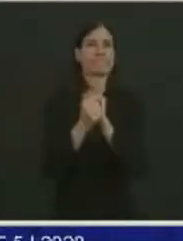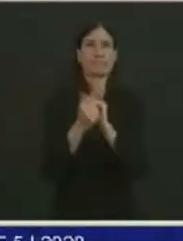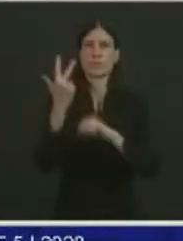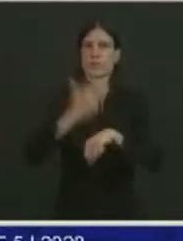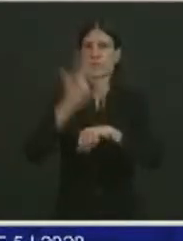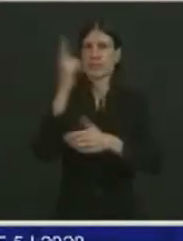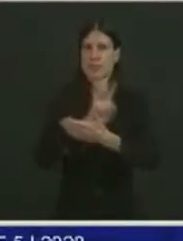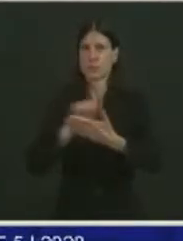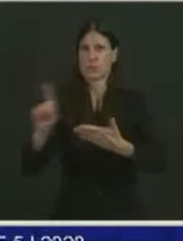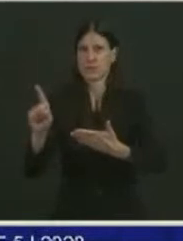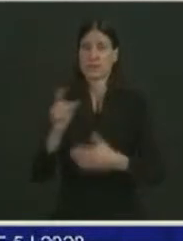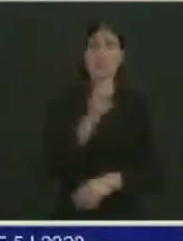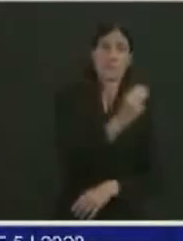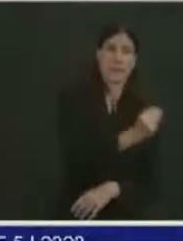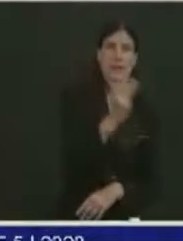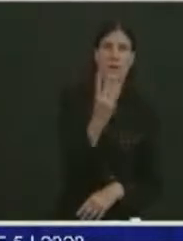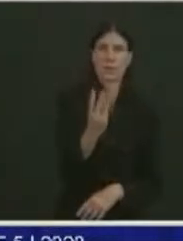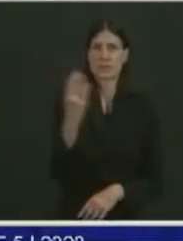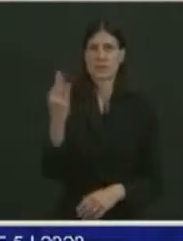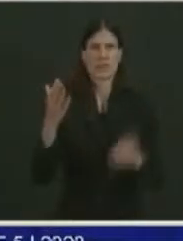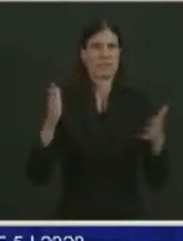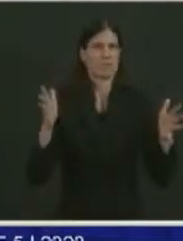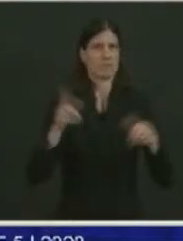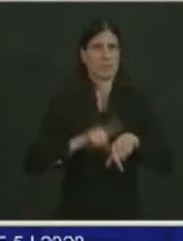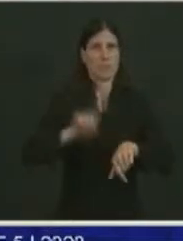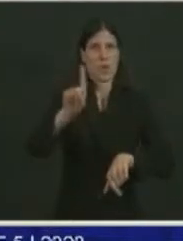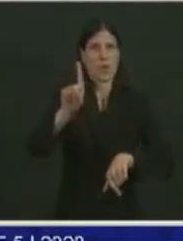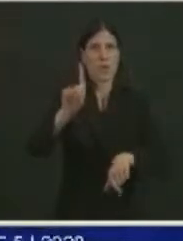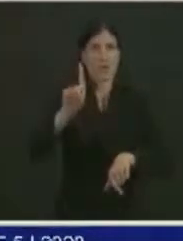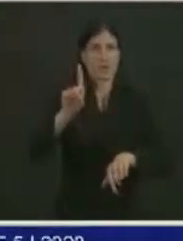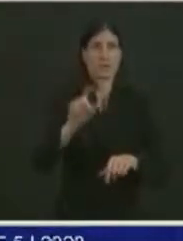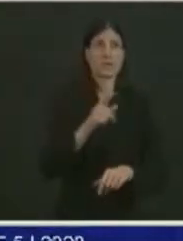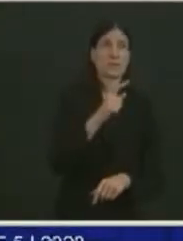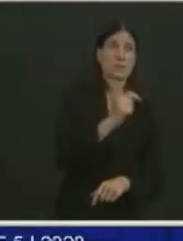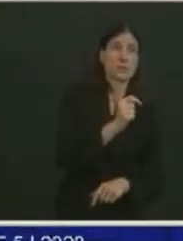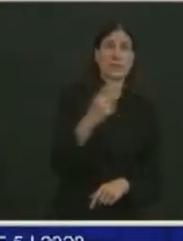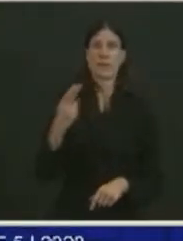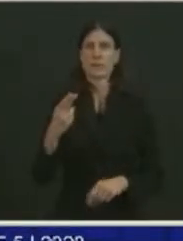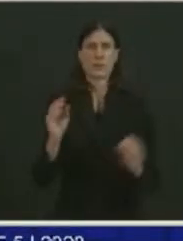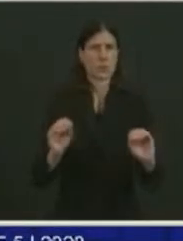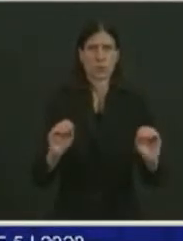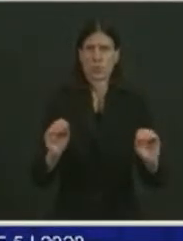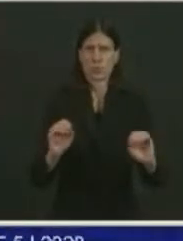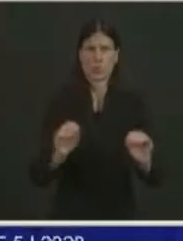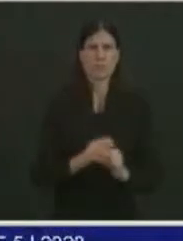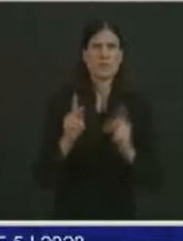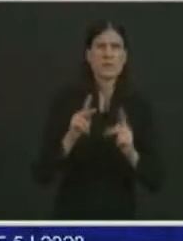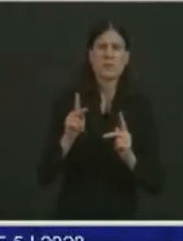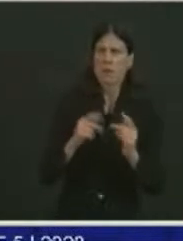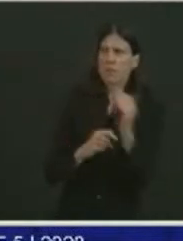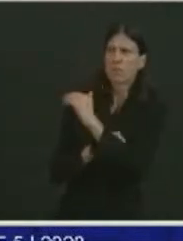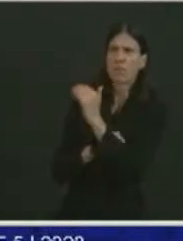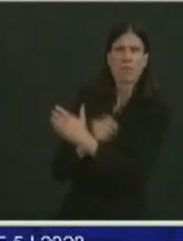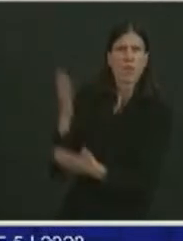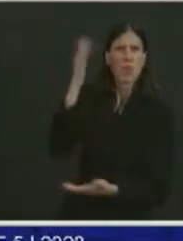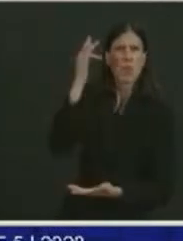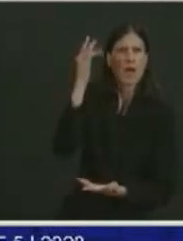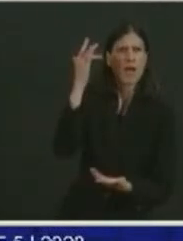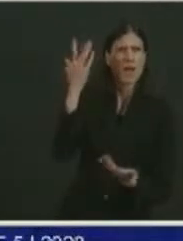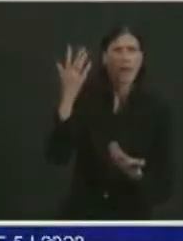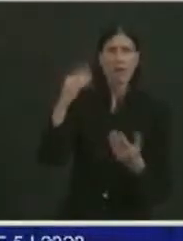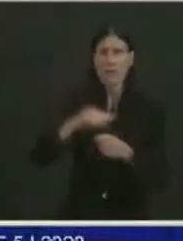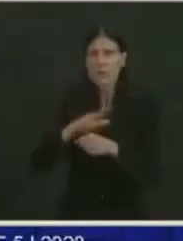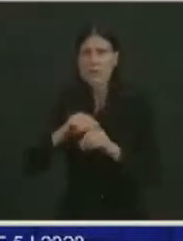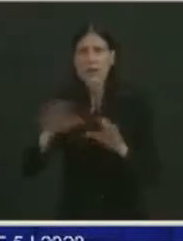and Friday at 1 o'clock. I have been asked by folks, does that mean we're working less on